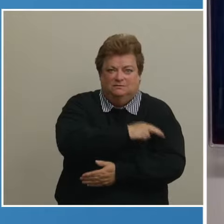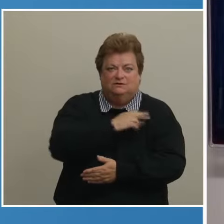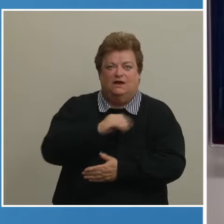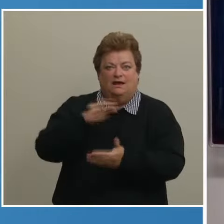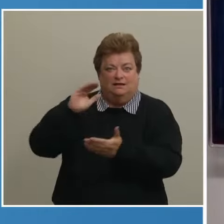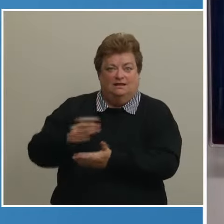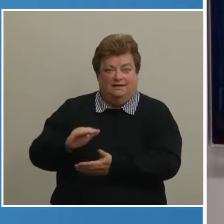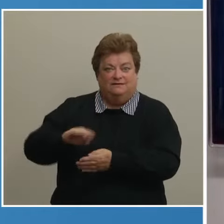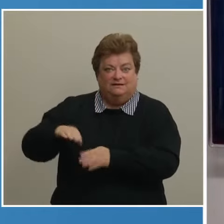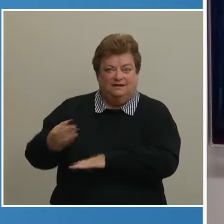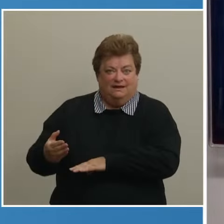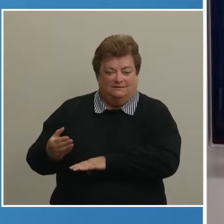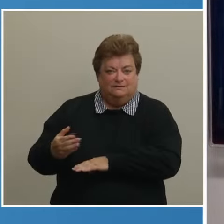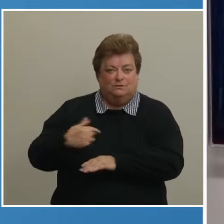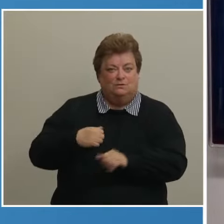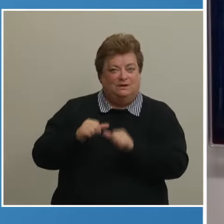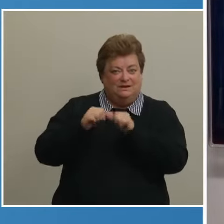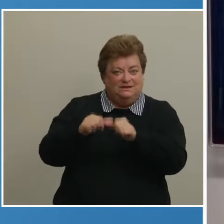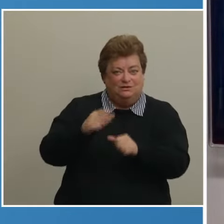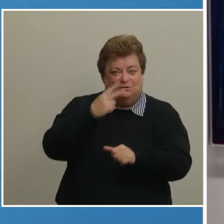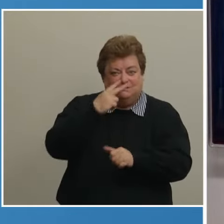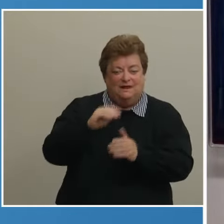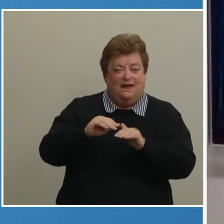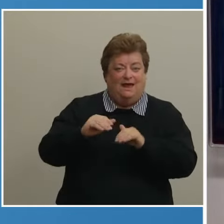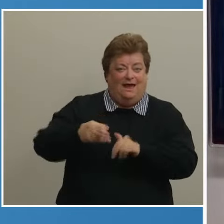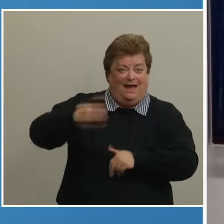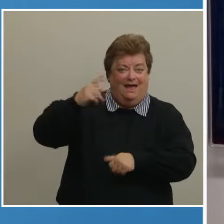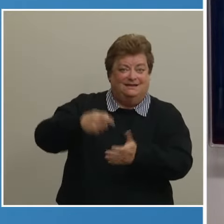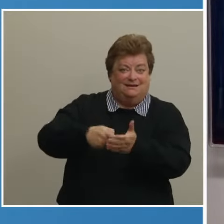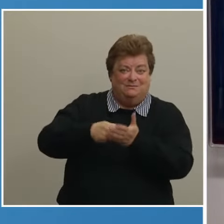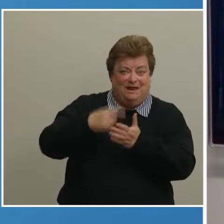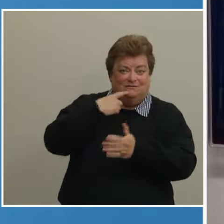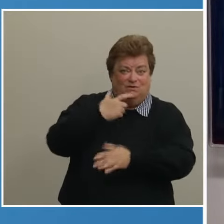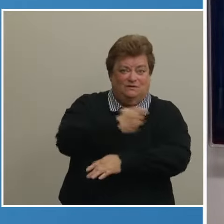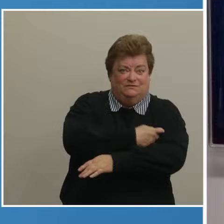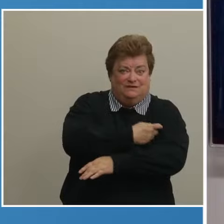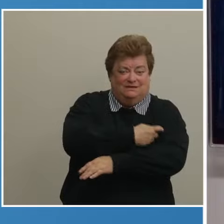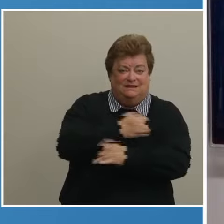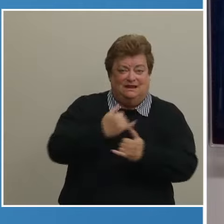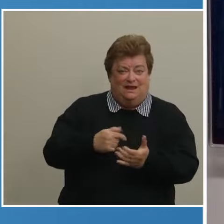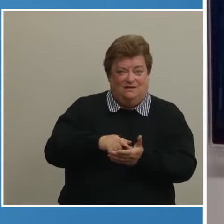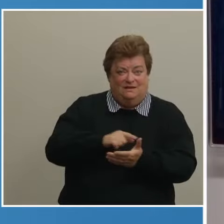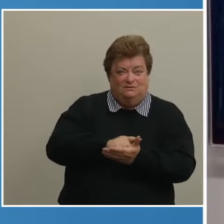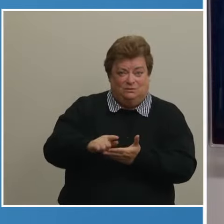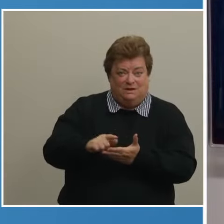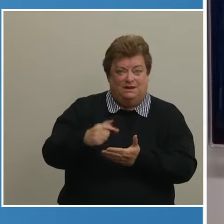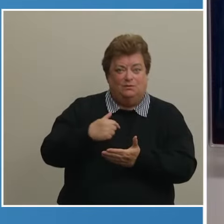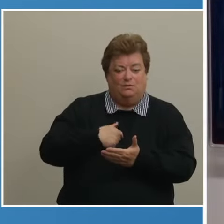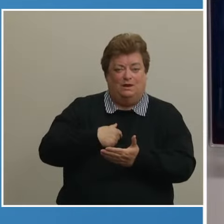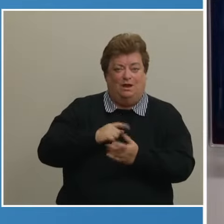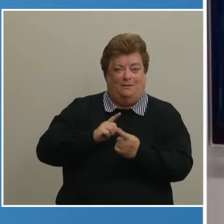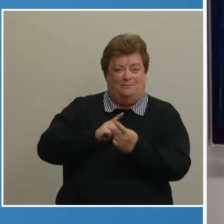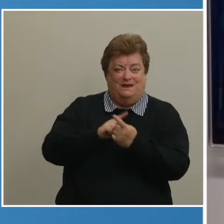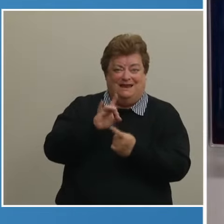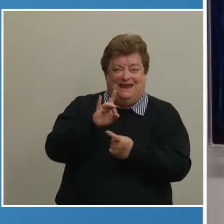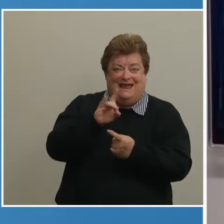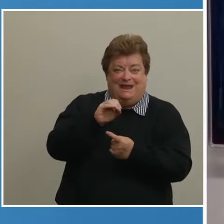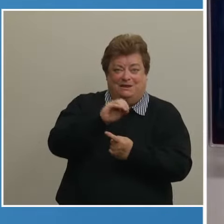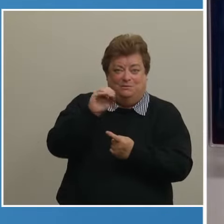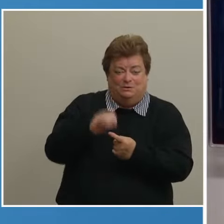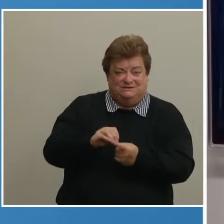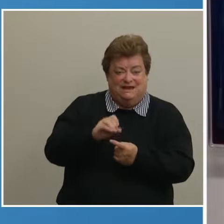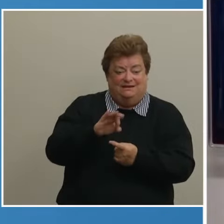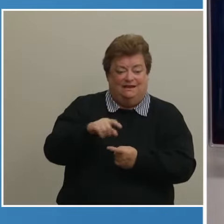to see a high demand for vaccine. Coming into this week, we are now nearing 80% of those 65 and